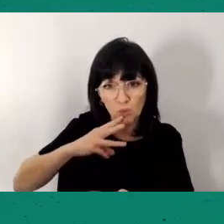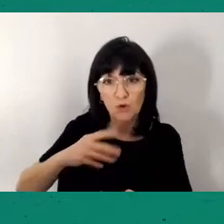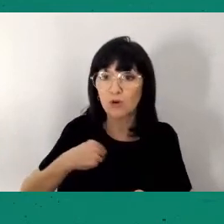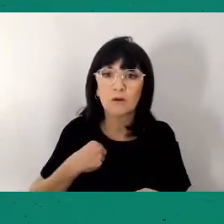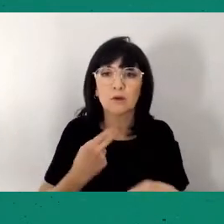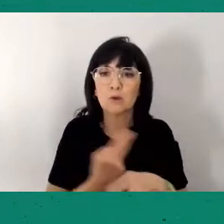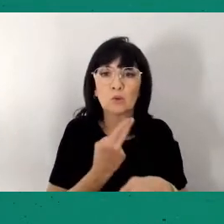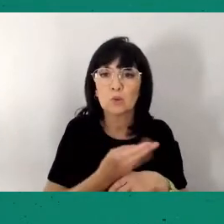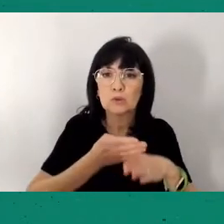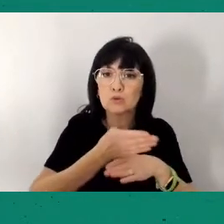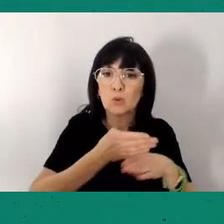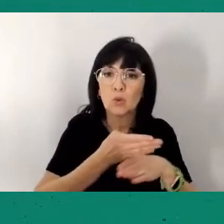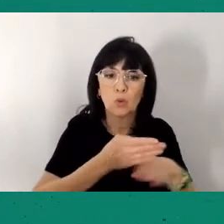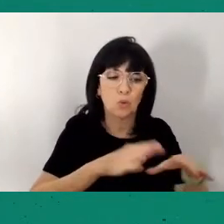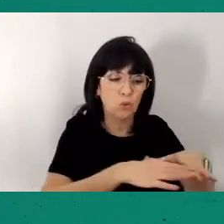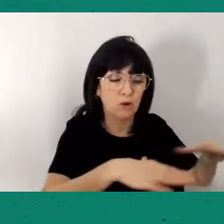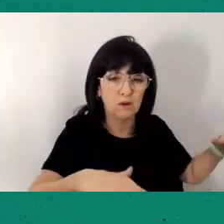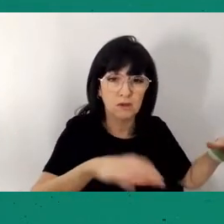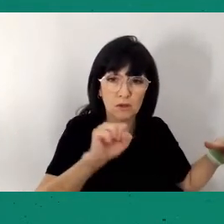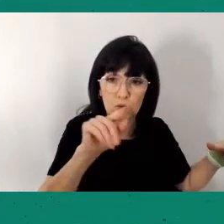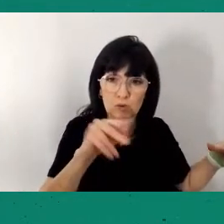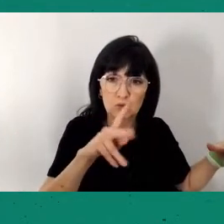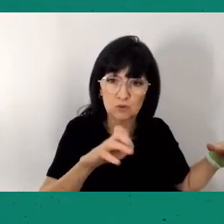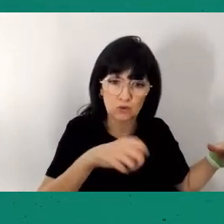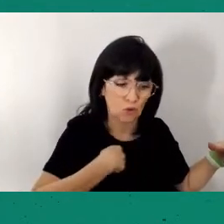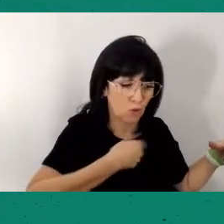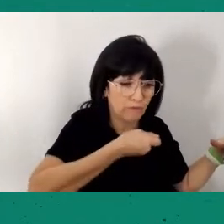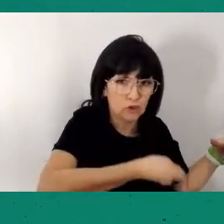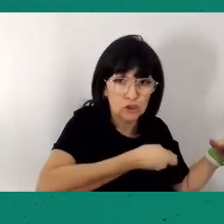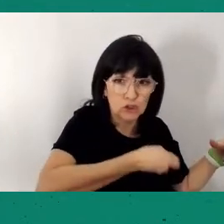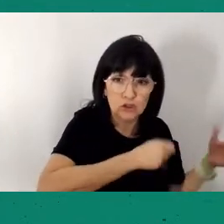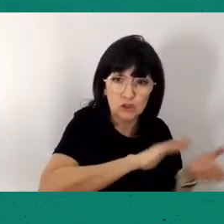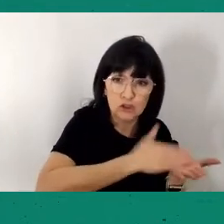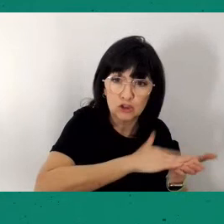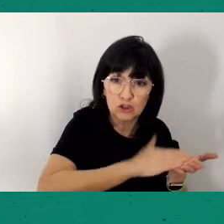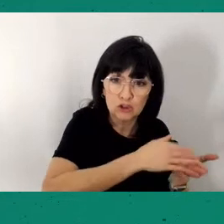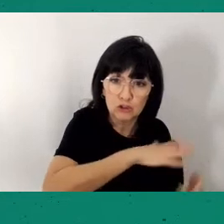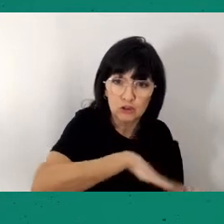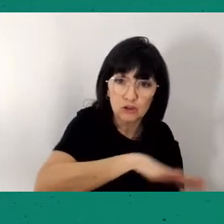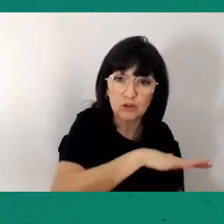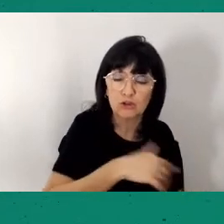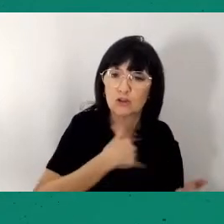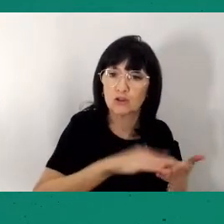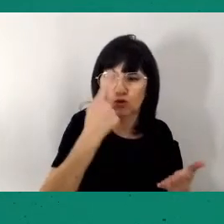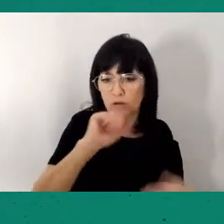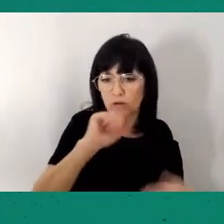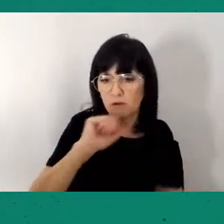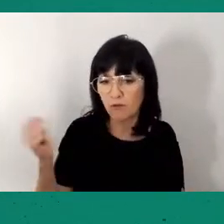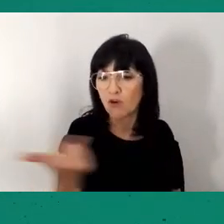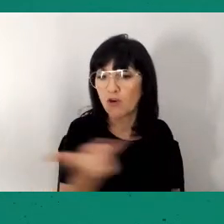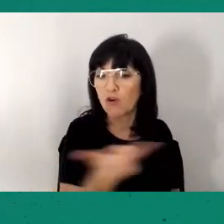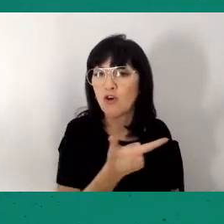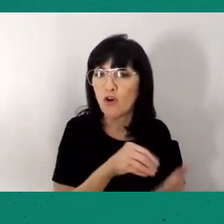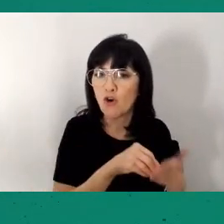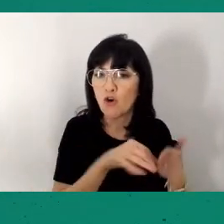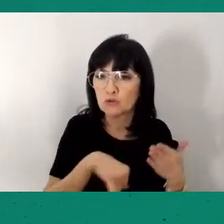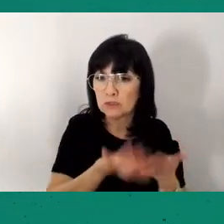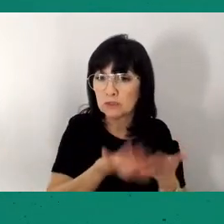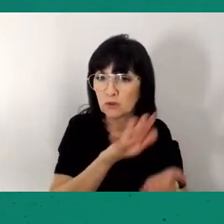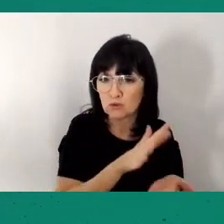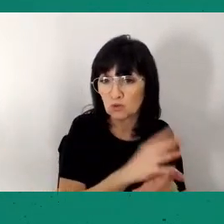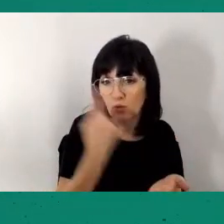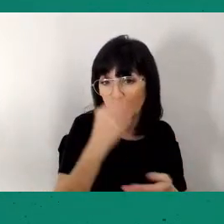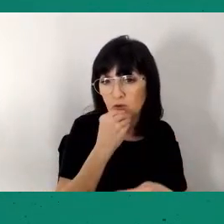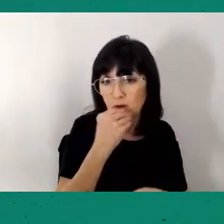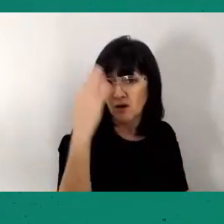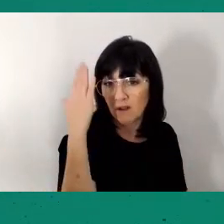have electricity, but it was having to cook for all the students in the school for lunch and give them, charge only a